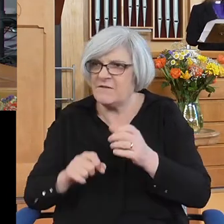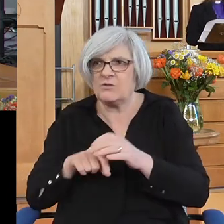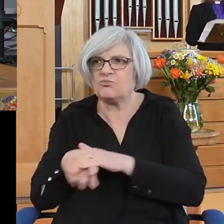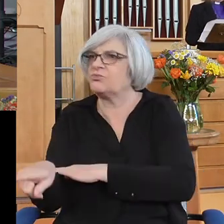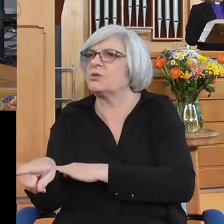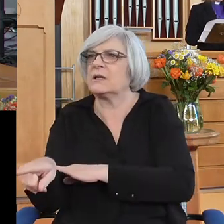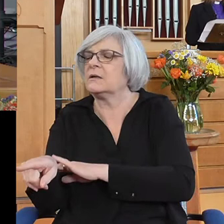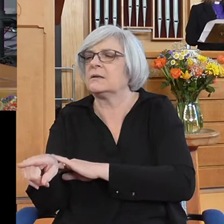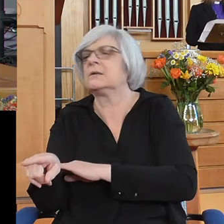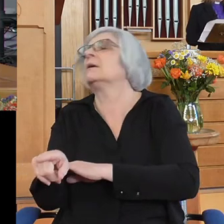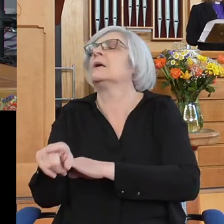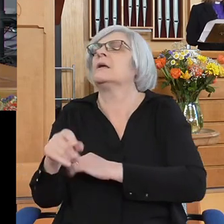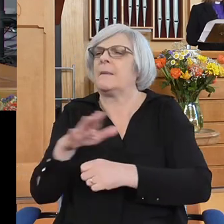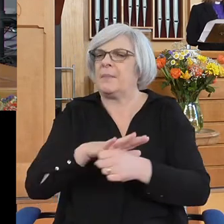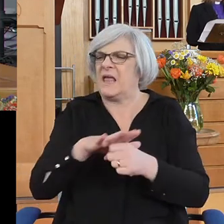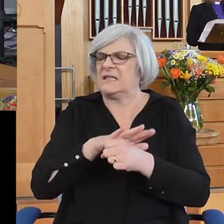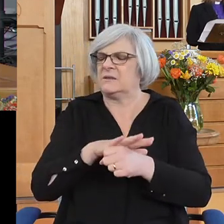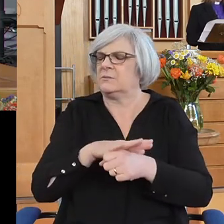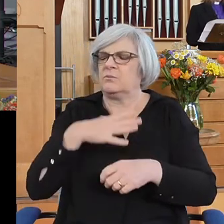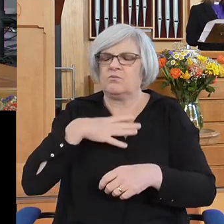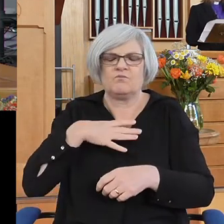to never remember.